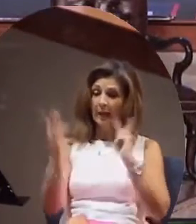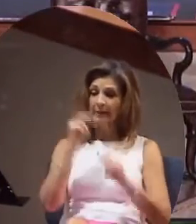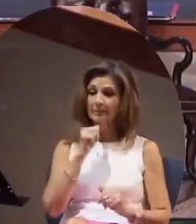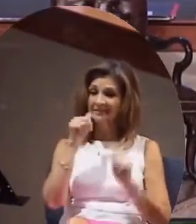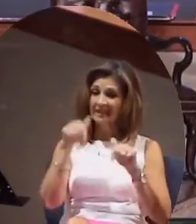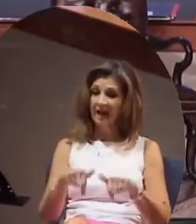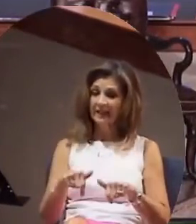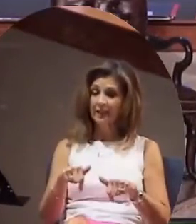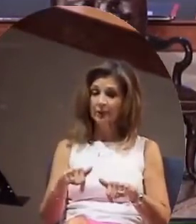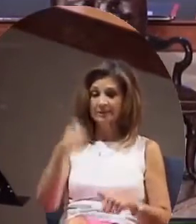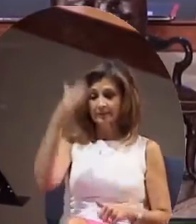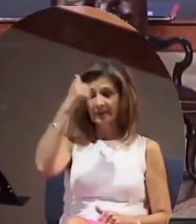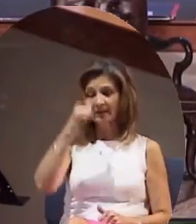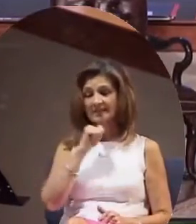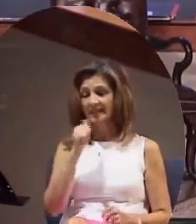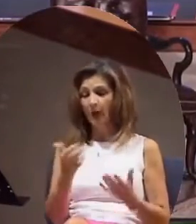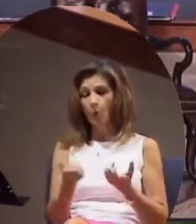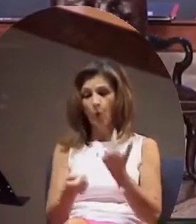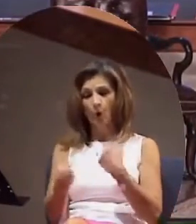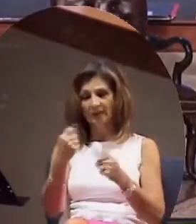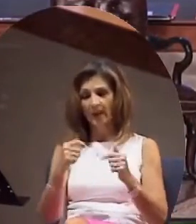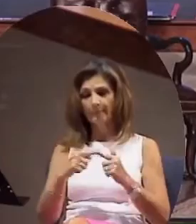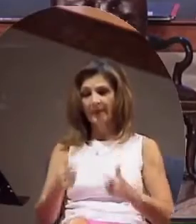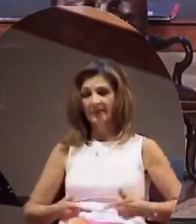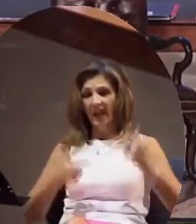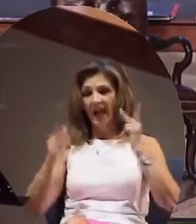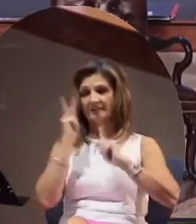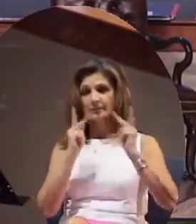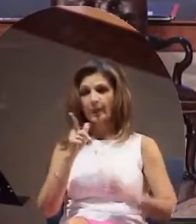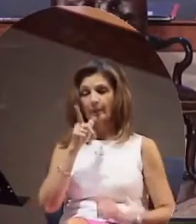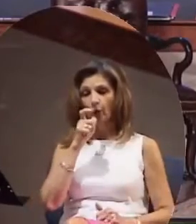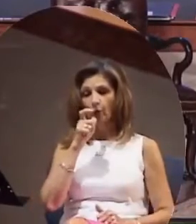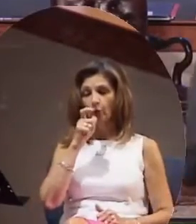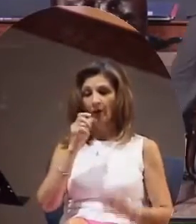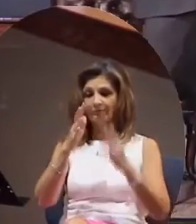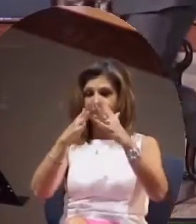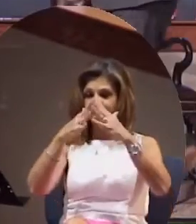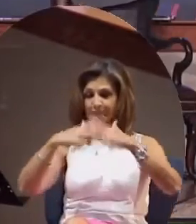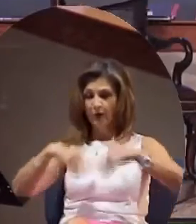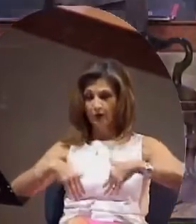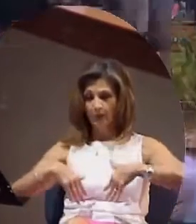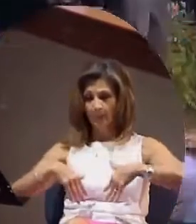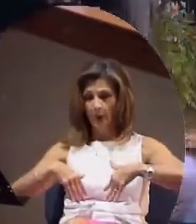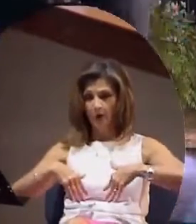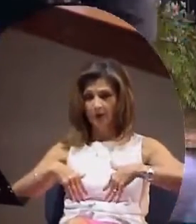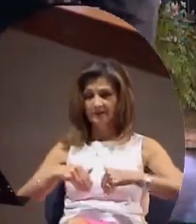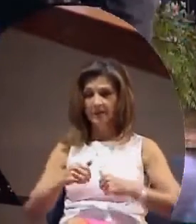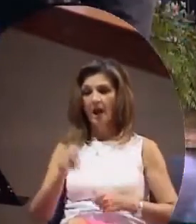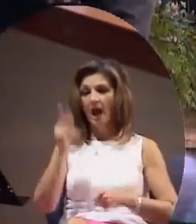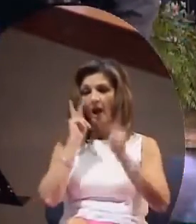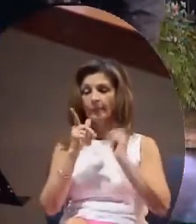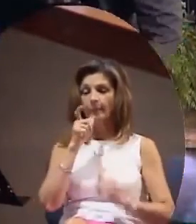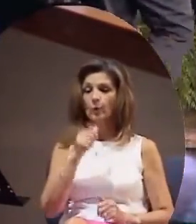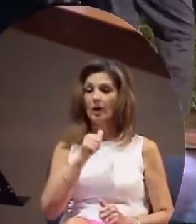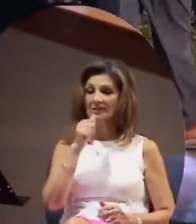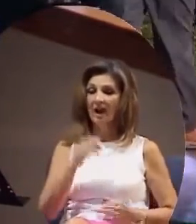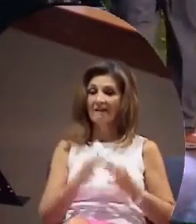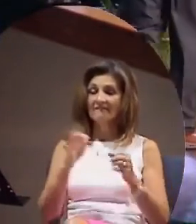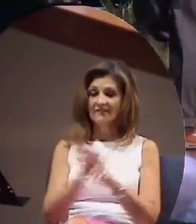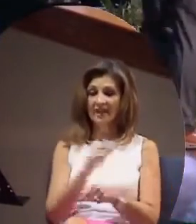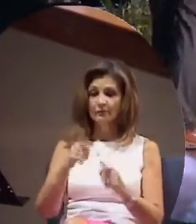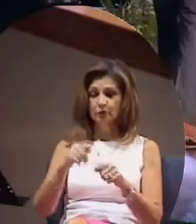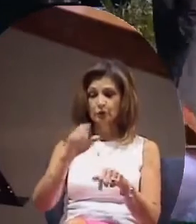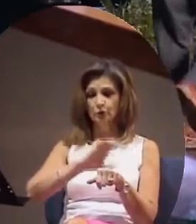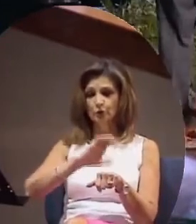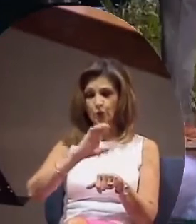be here. Amen. But the lives of people that are falling apart are people that are not faithful to church a lot